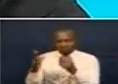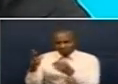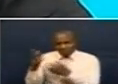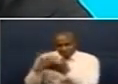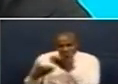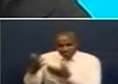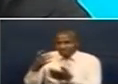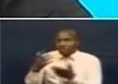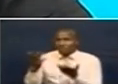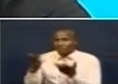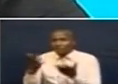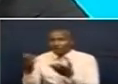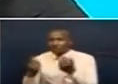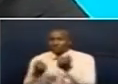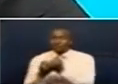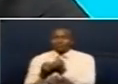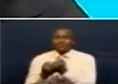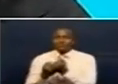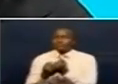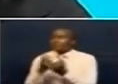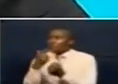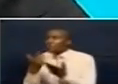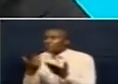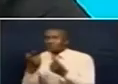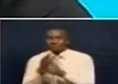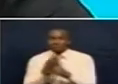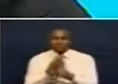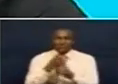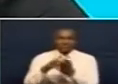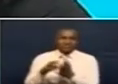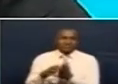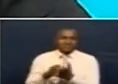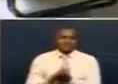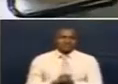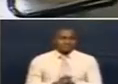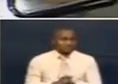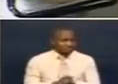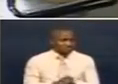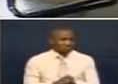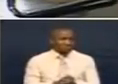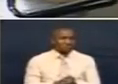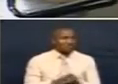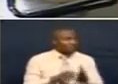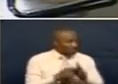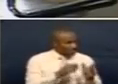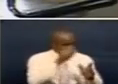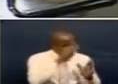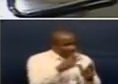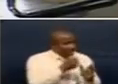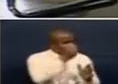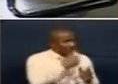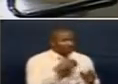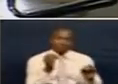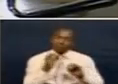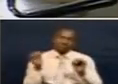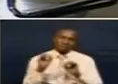on where to support whoever in various other positions where we do not have. So you're not fielding a candidate in this particular? We have not fielded a candidate there, and the decision